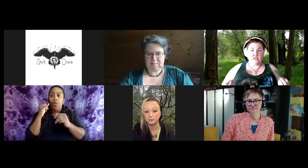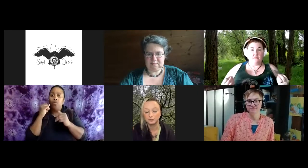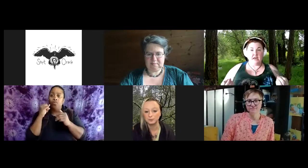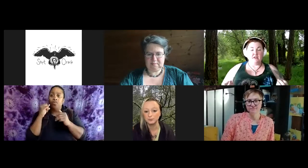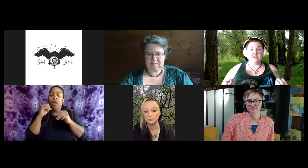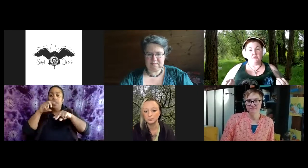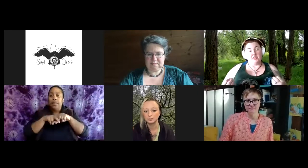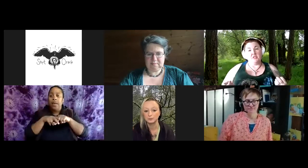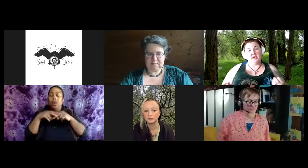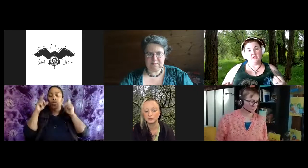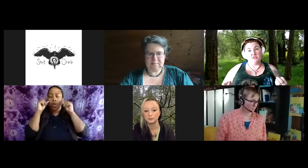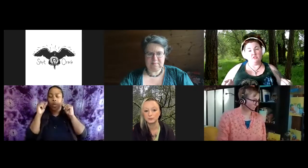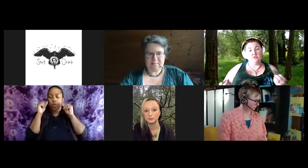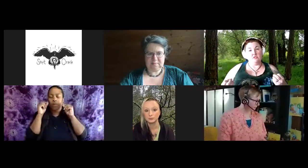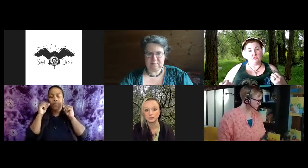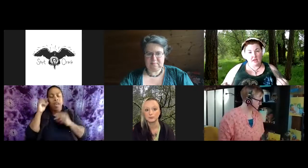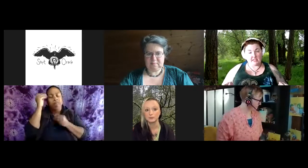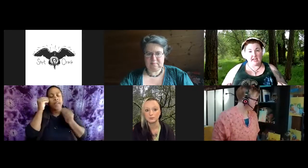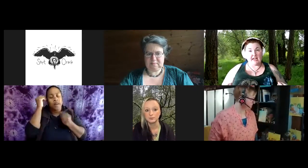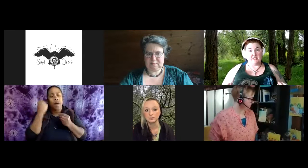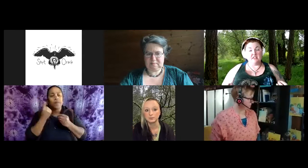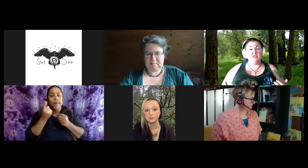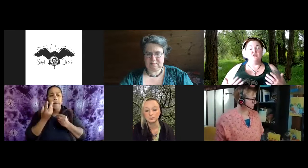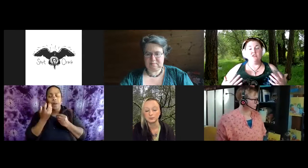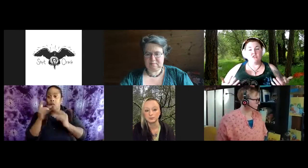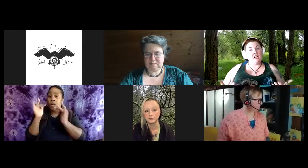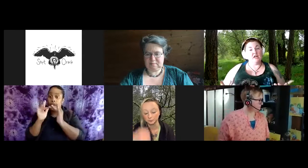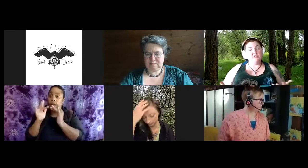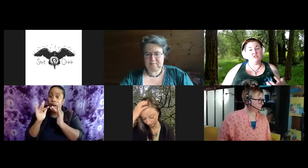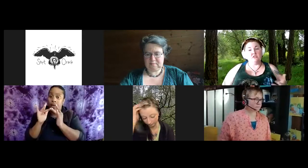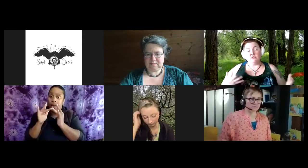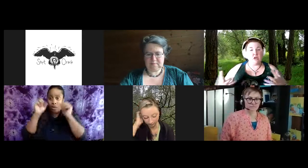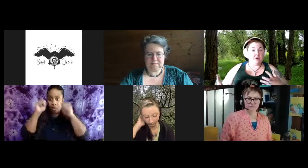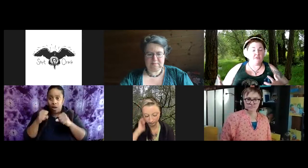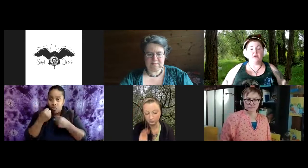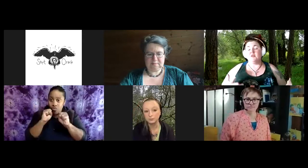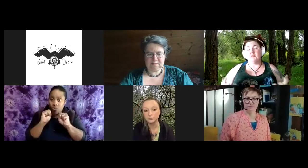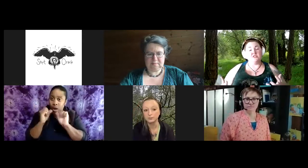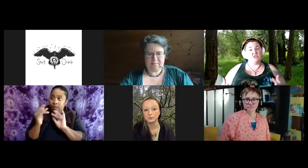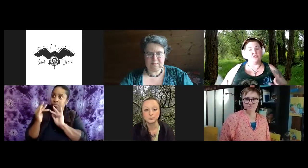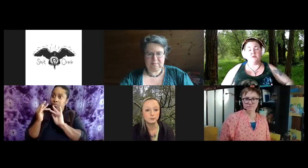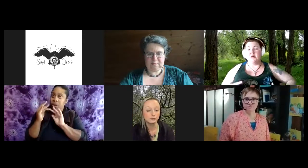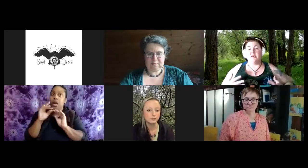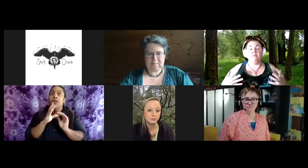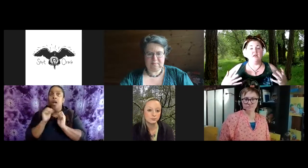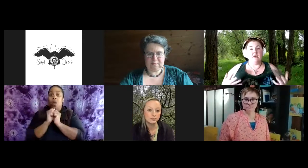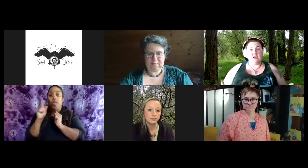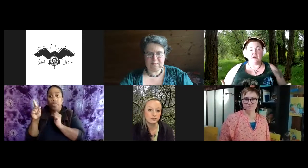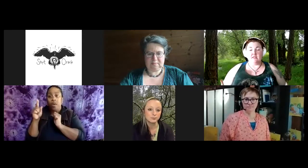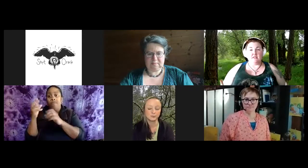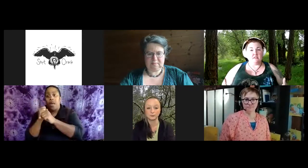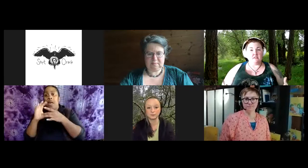your eyes and think about somebody you would like to contact, you can try to talk with them and get messages from